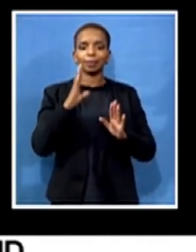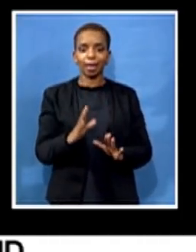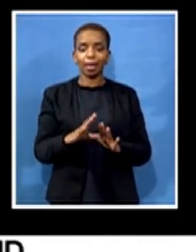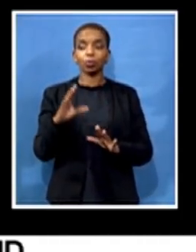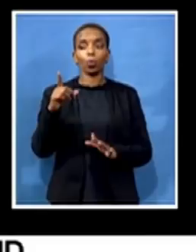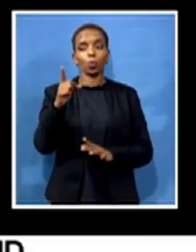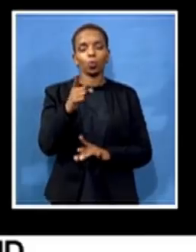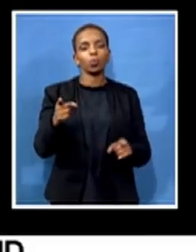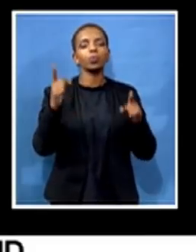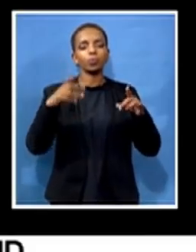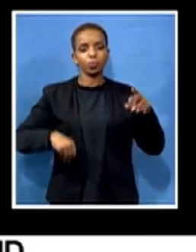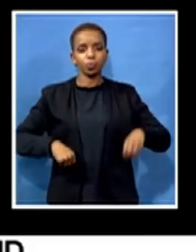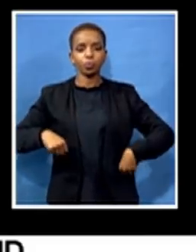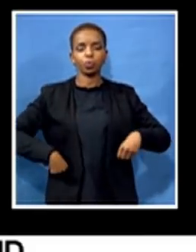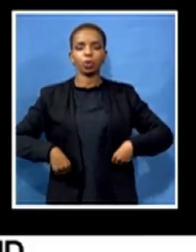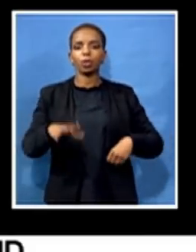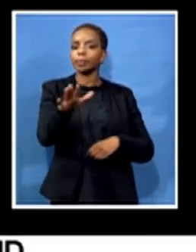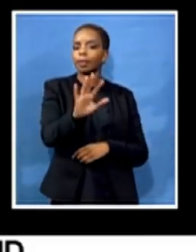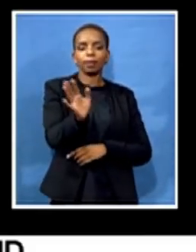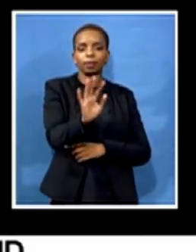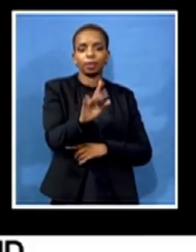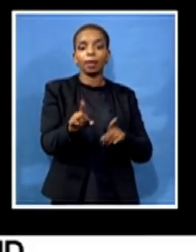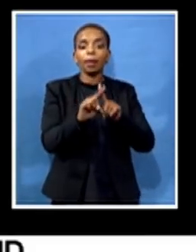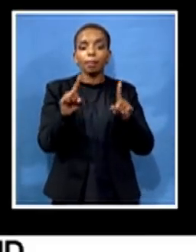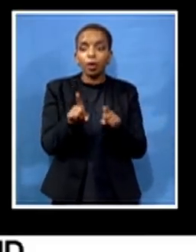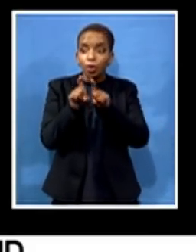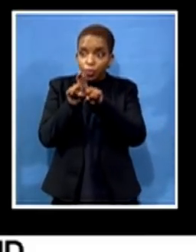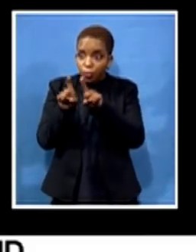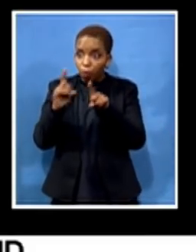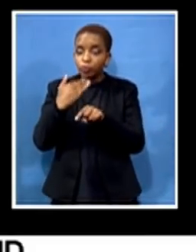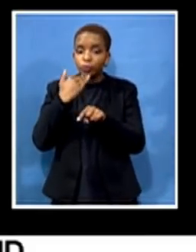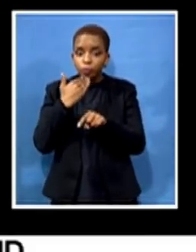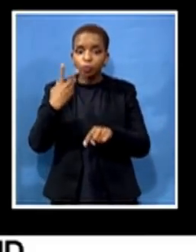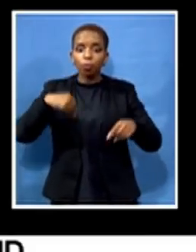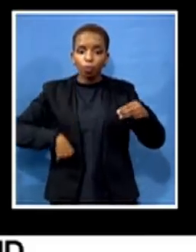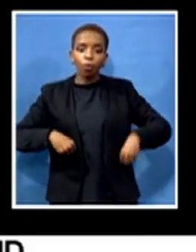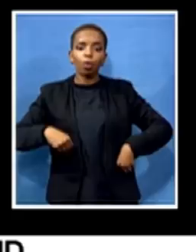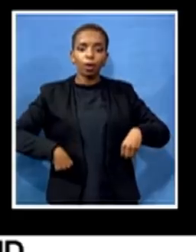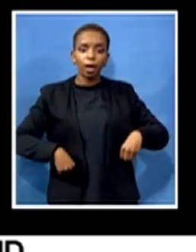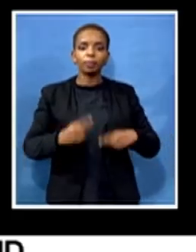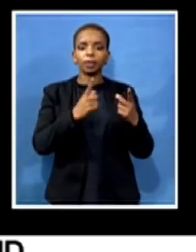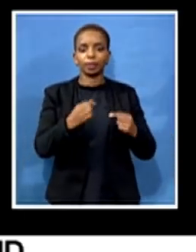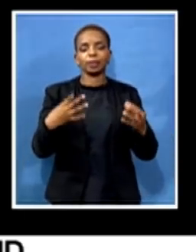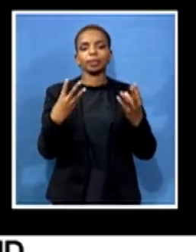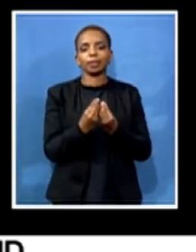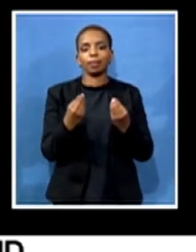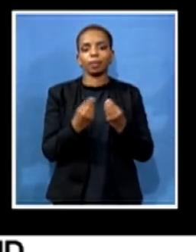are corrupt, who have done something wrong, consequences must